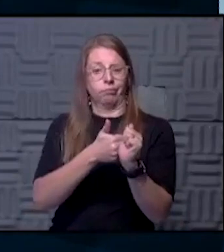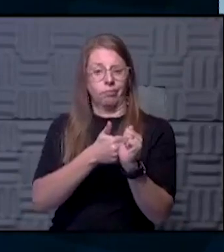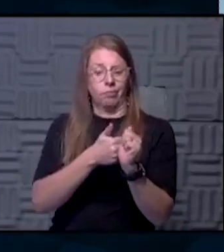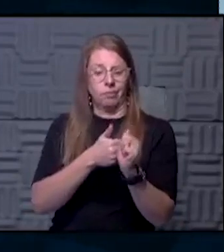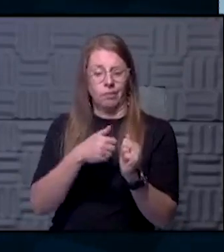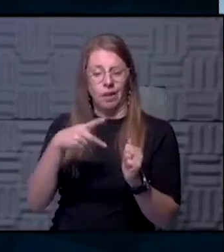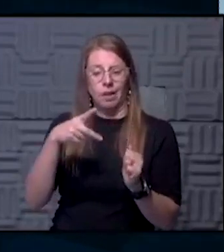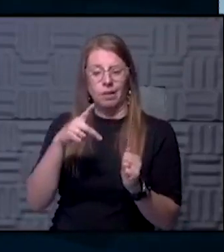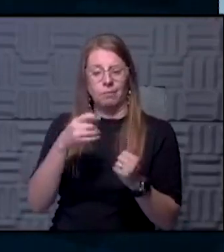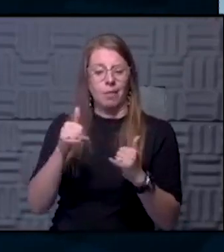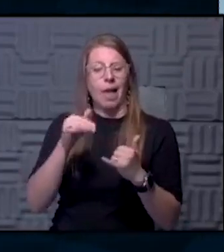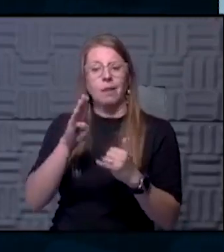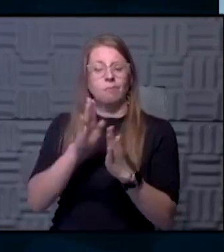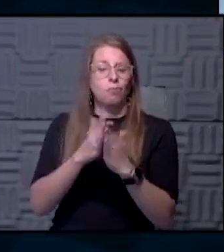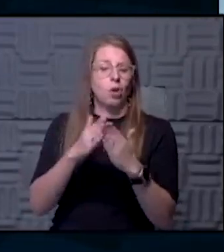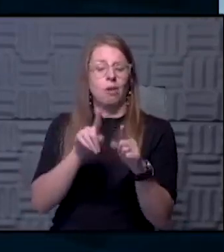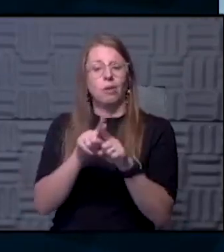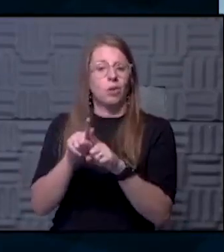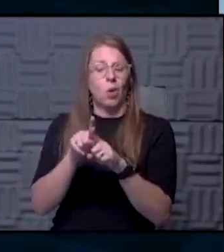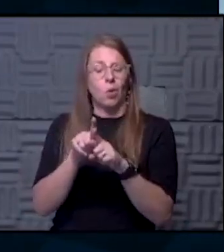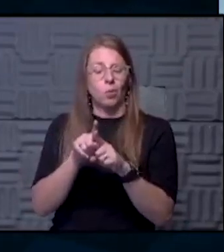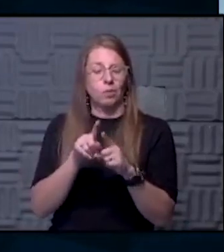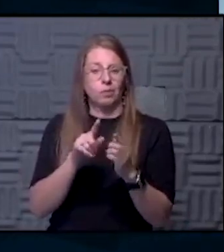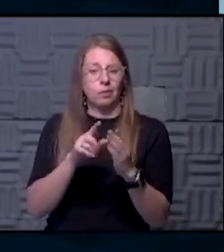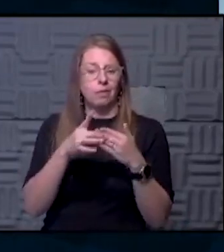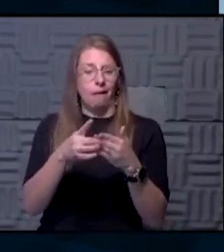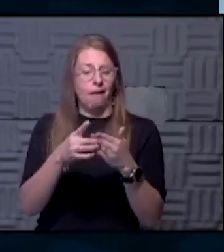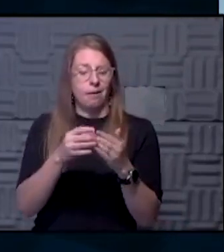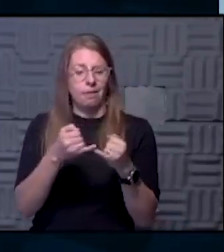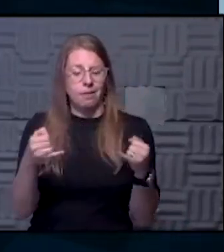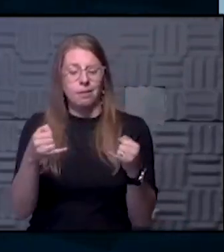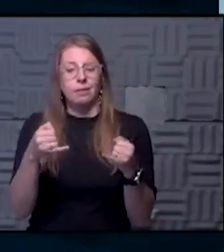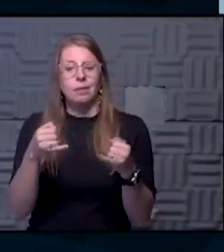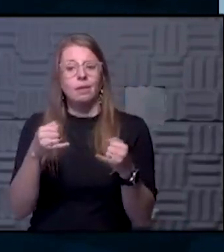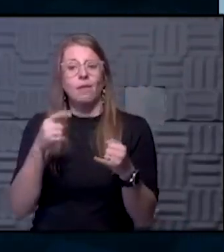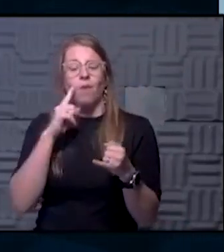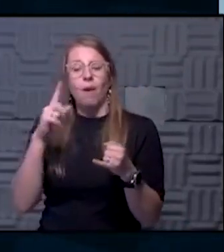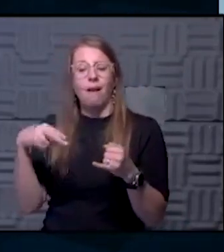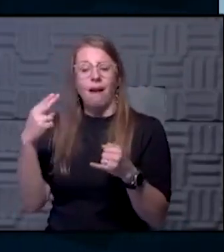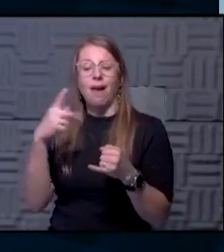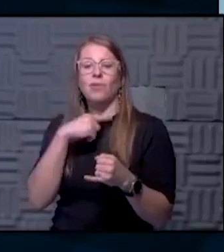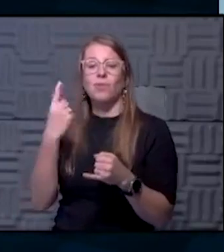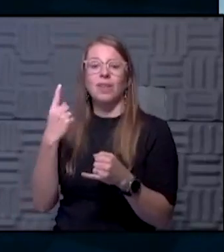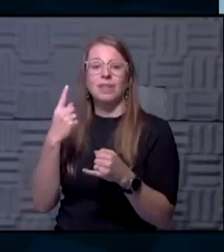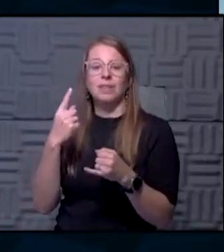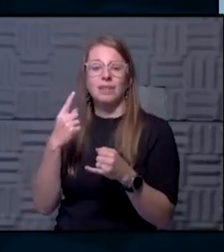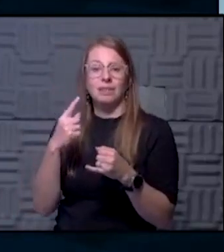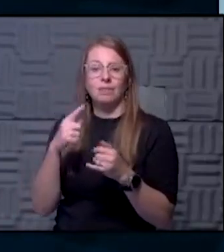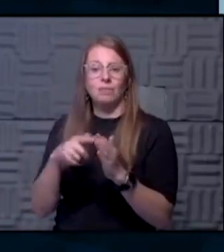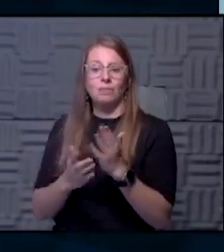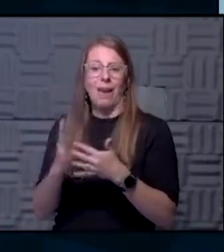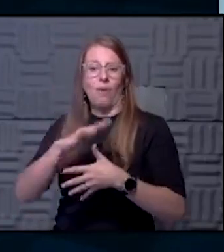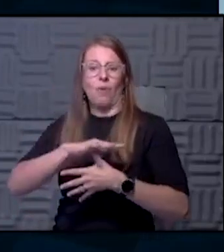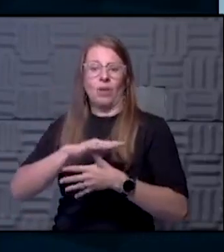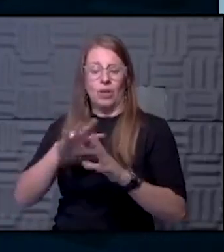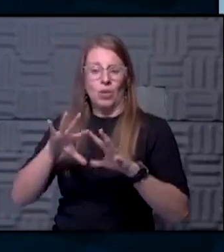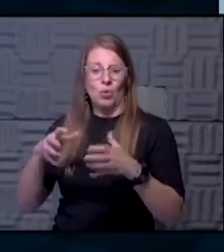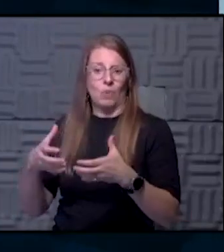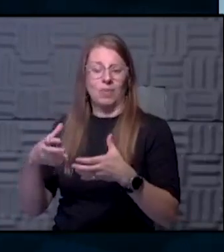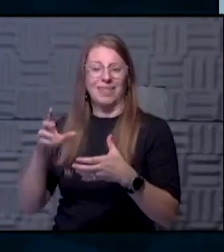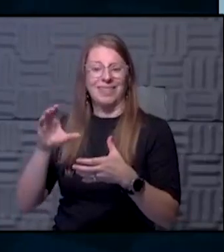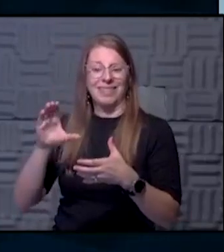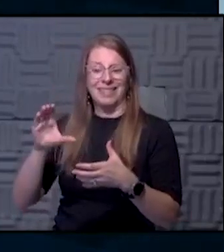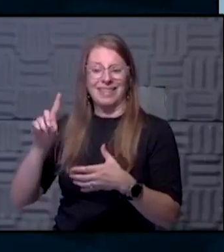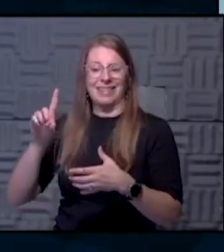the directed CDC recommendations of high-risk priority groups is essentially being set at the CDC